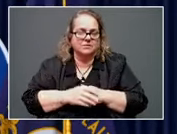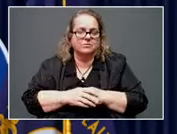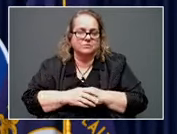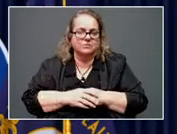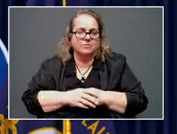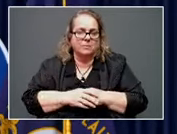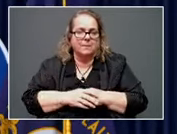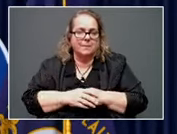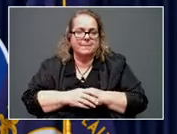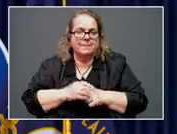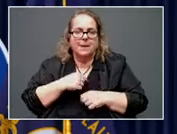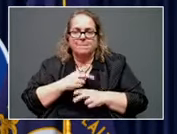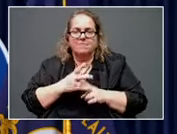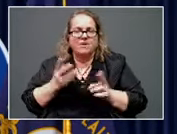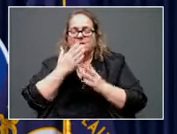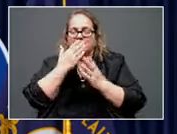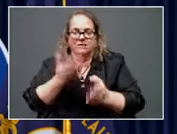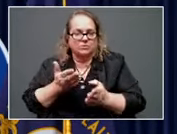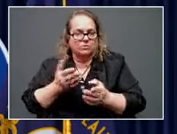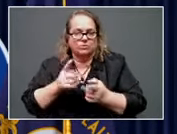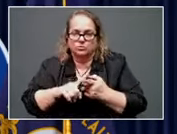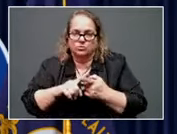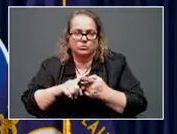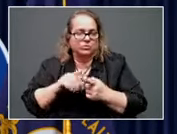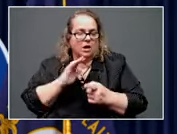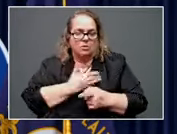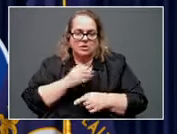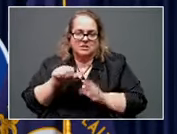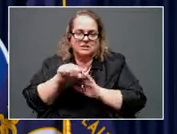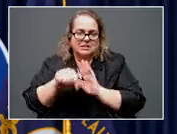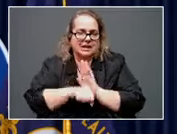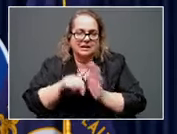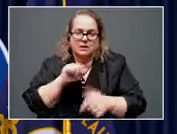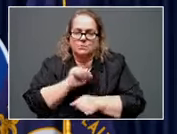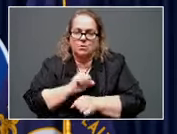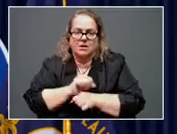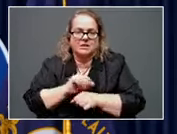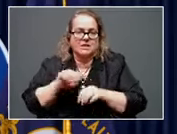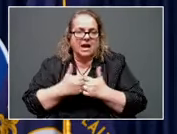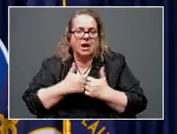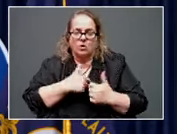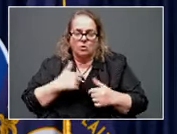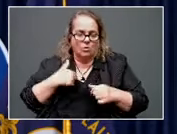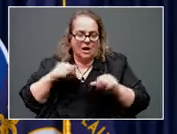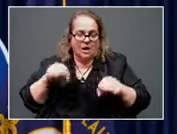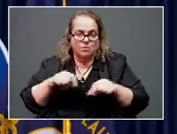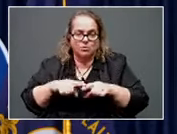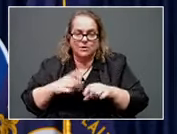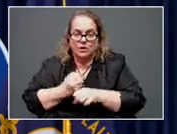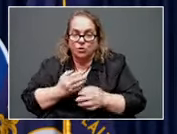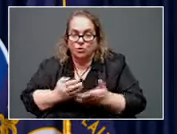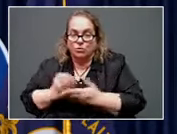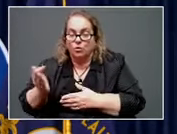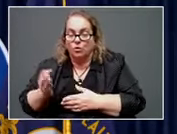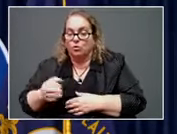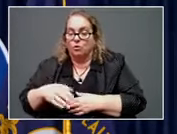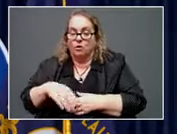I'm really grateful. I'm really grateful to our state employees, how we were able to get through the Omicron surge,